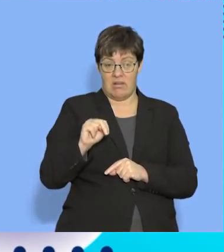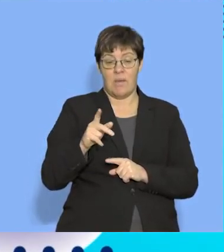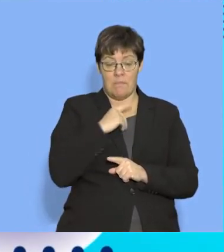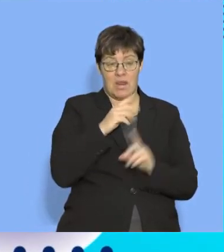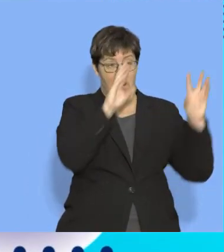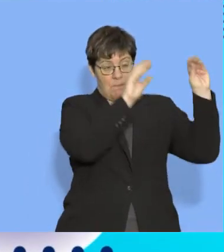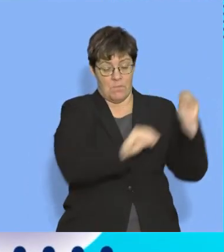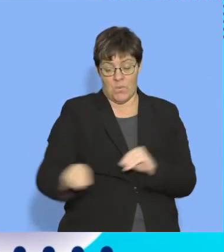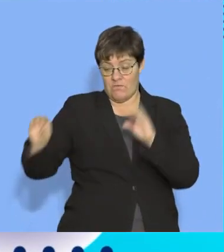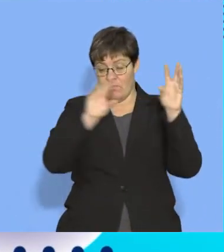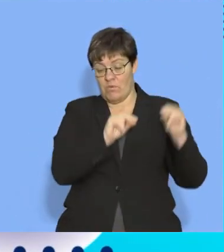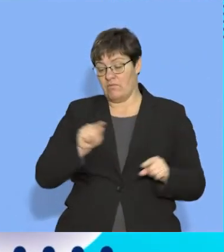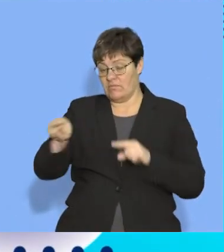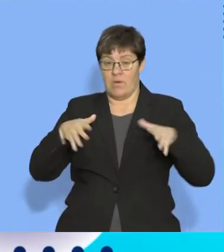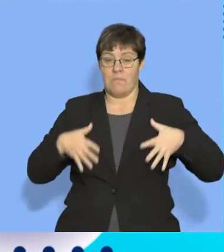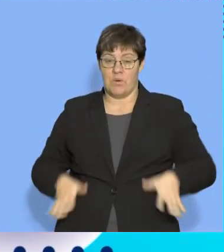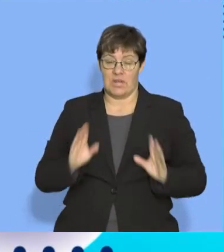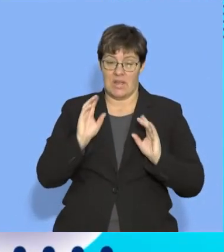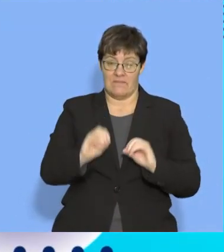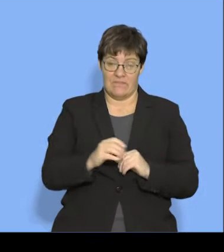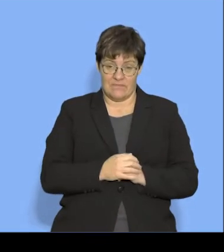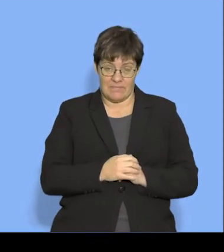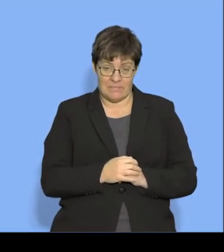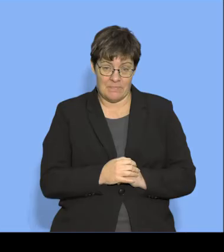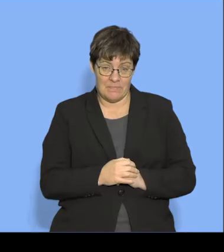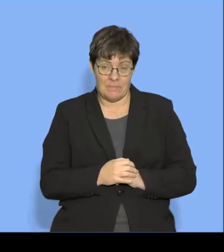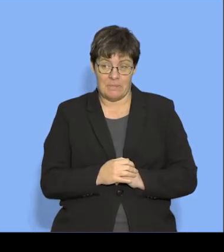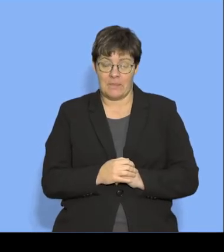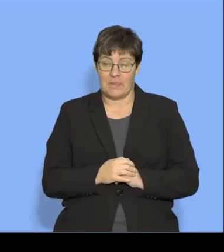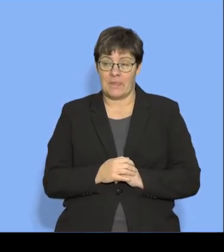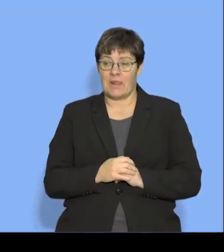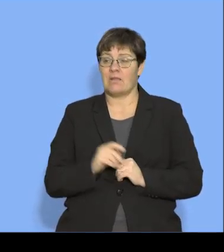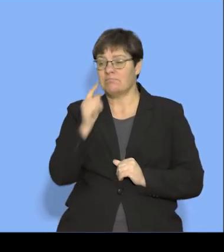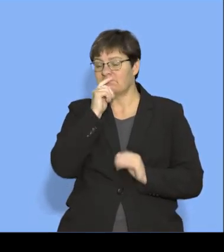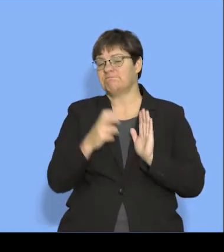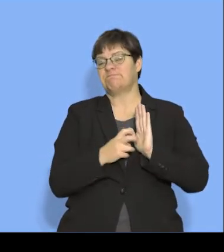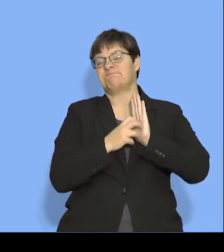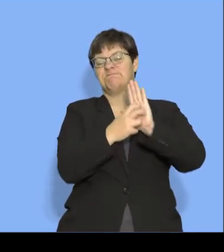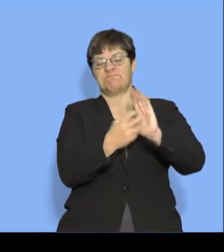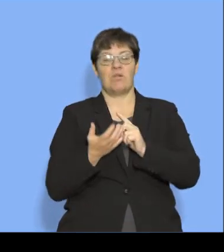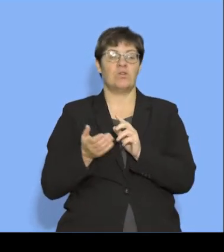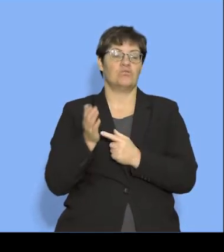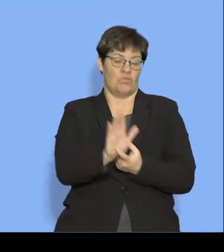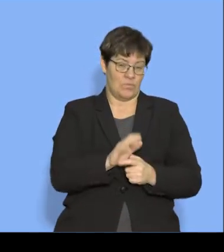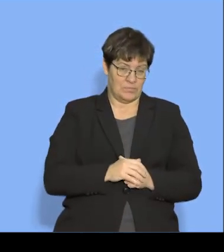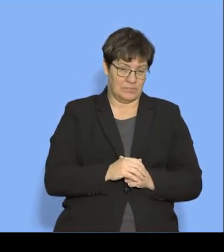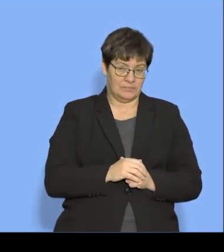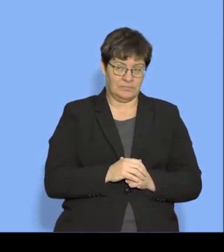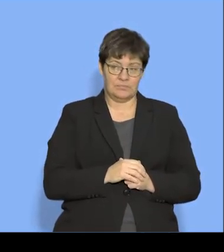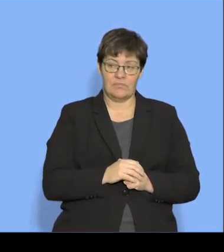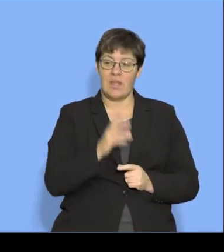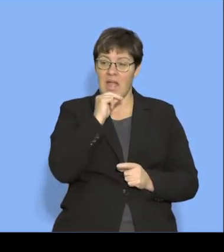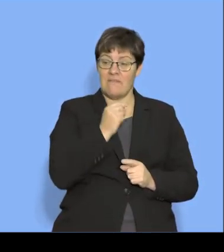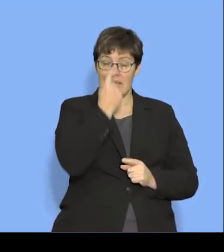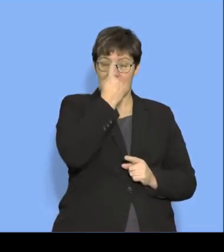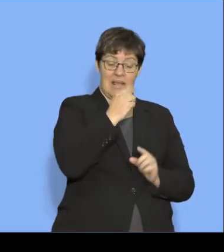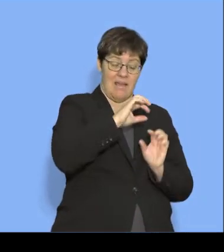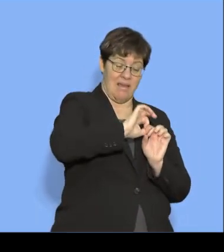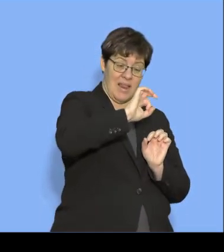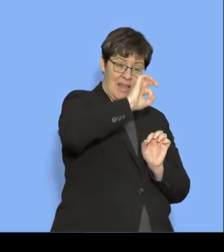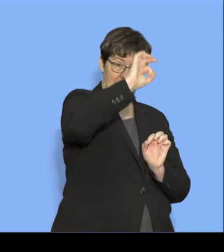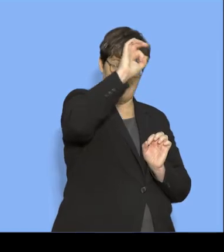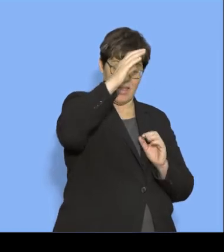absorbed nutrients effectively to the rest of the body. Here's a schematic diagram showing that, where you've got